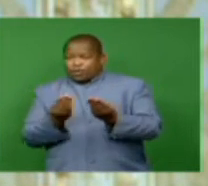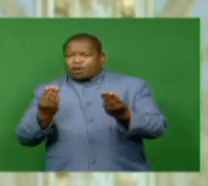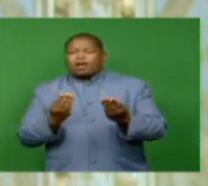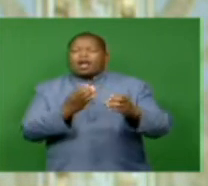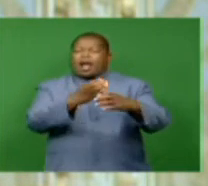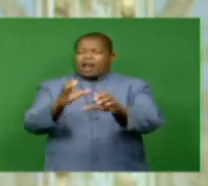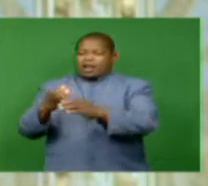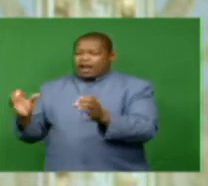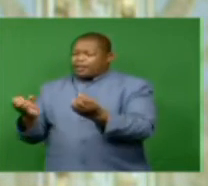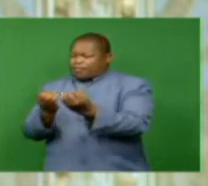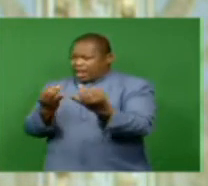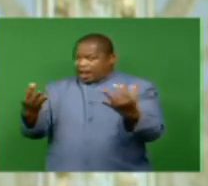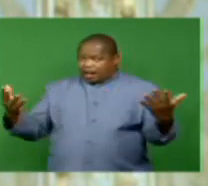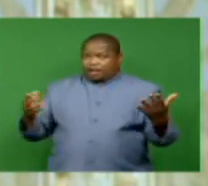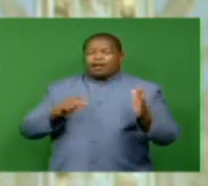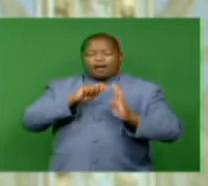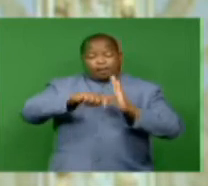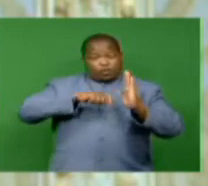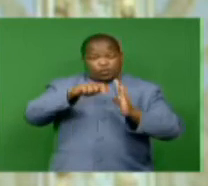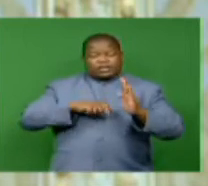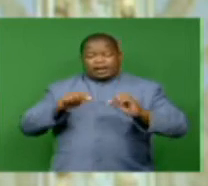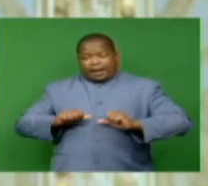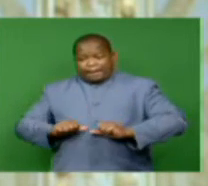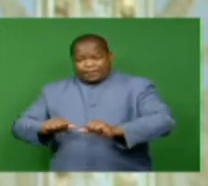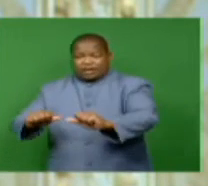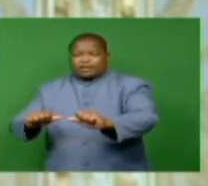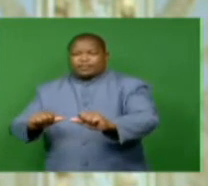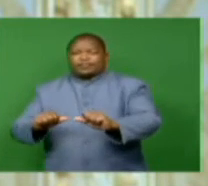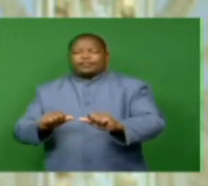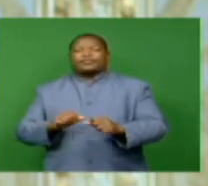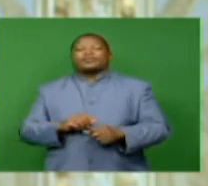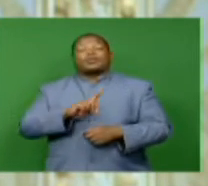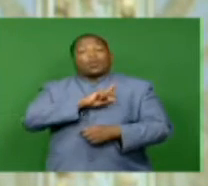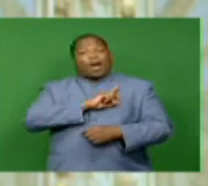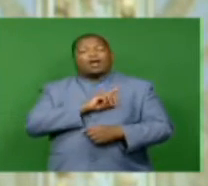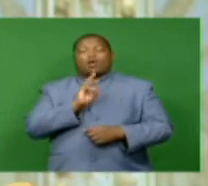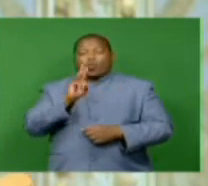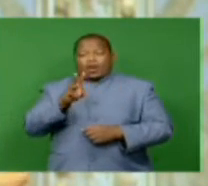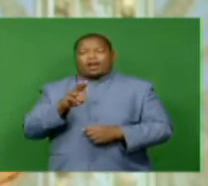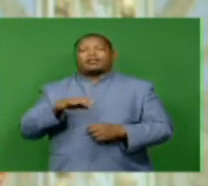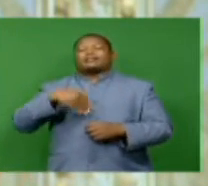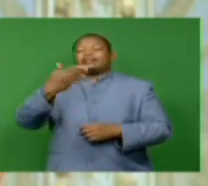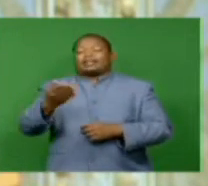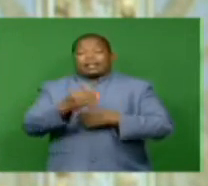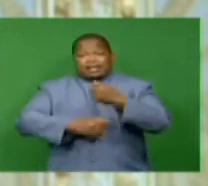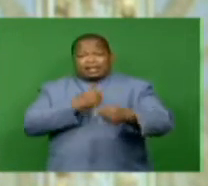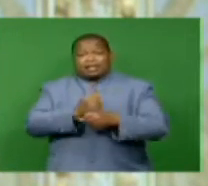this agreement when it becomes operationalized in July